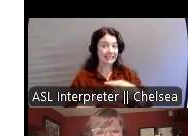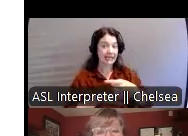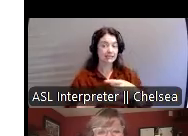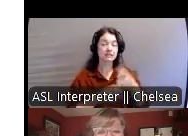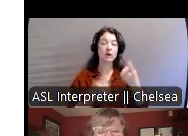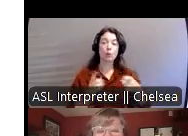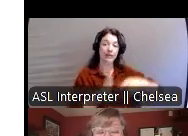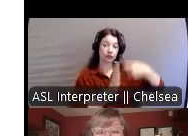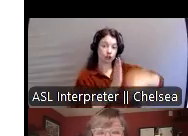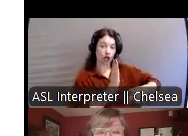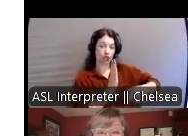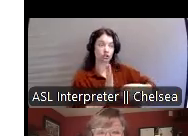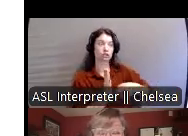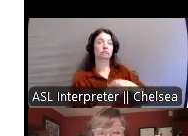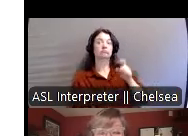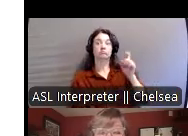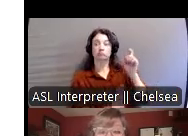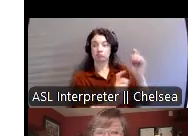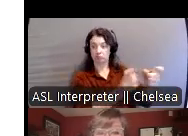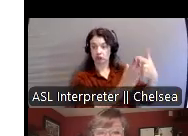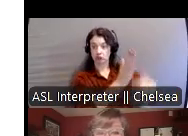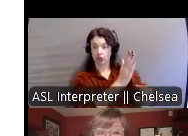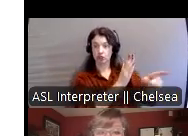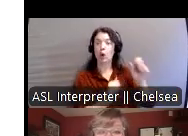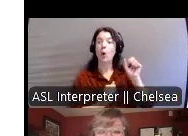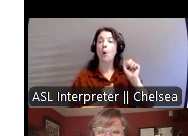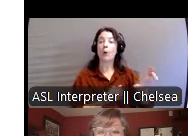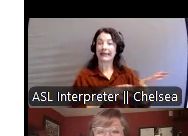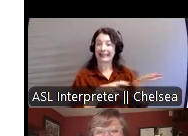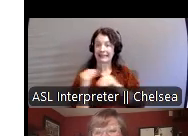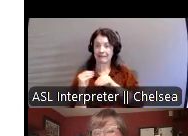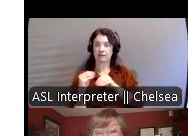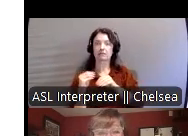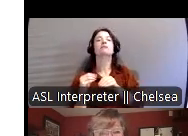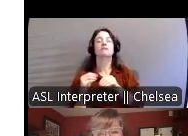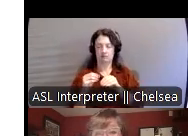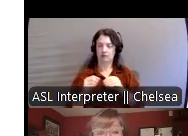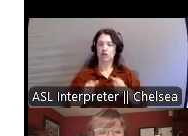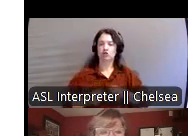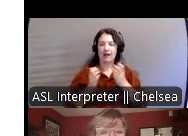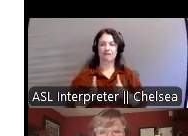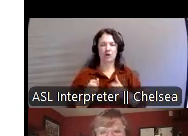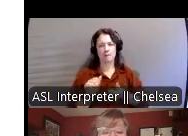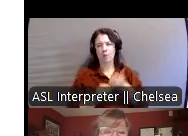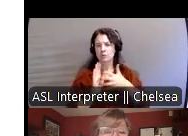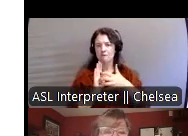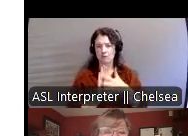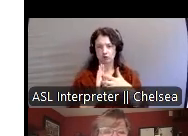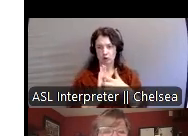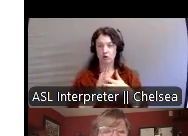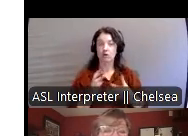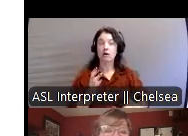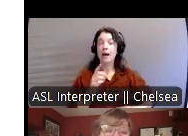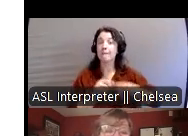their partner are usually the most vulnerable. Adding mental health concerns and/or substance use in